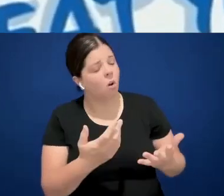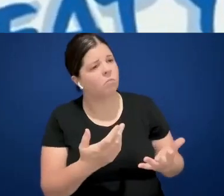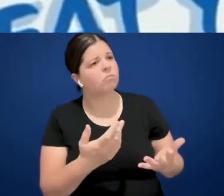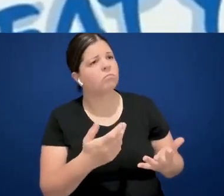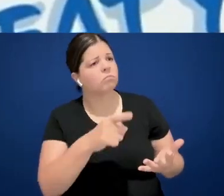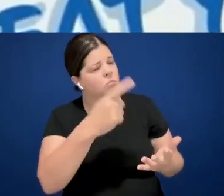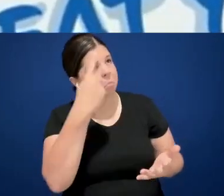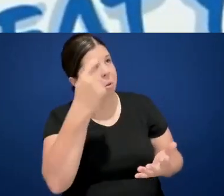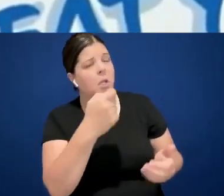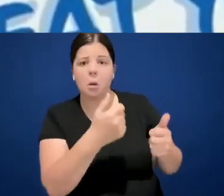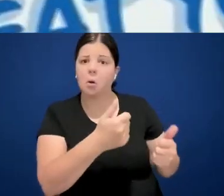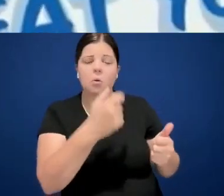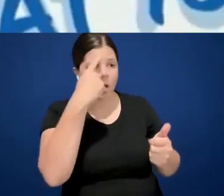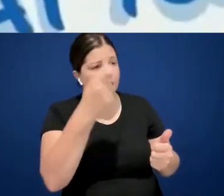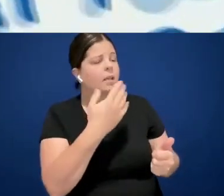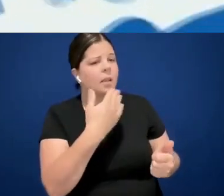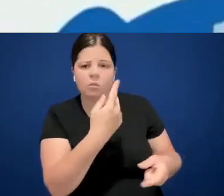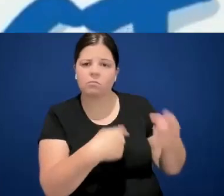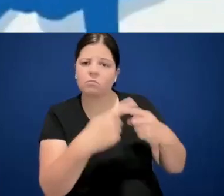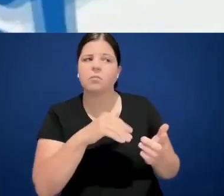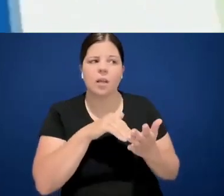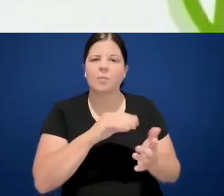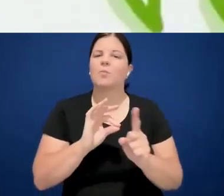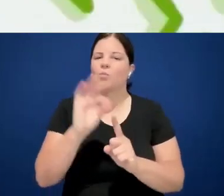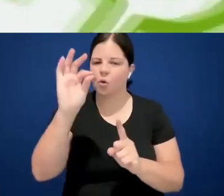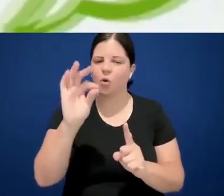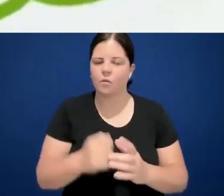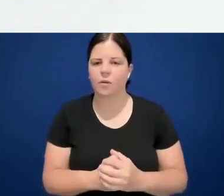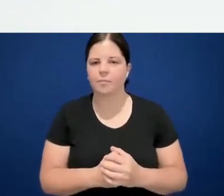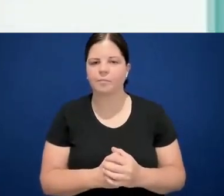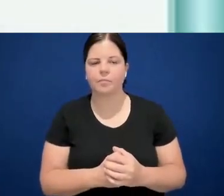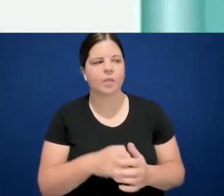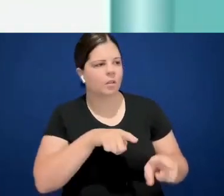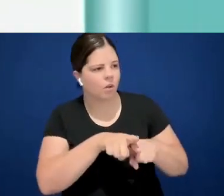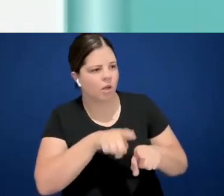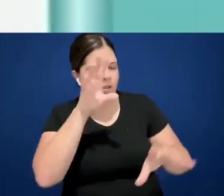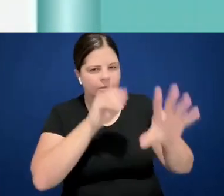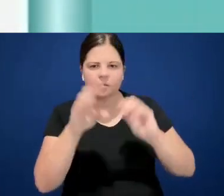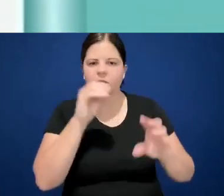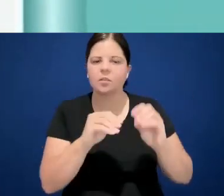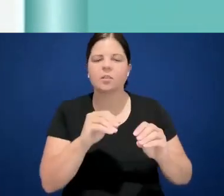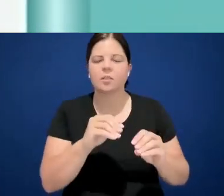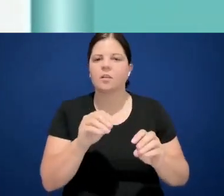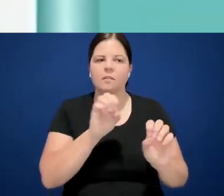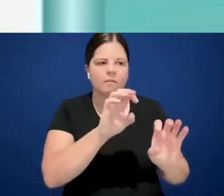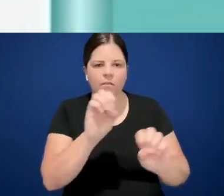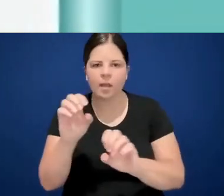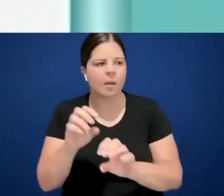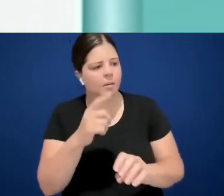ways of working. The means to capture and implement learning and give meaningful feedback to people who speak